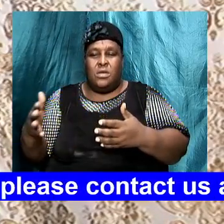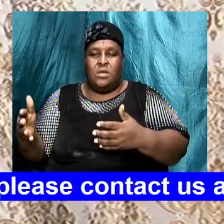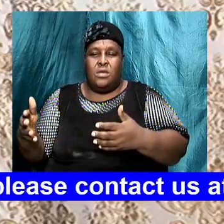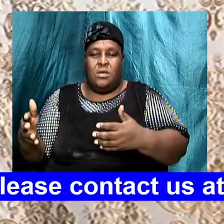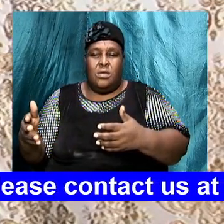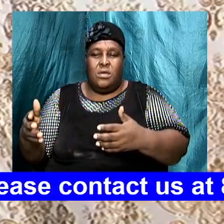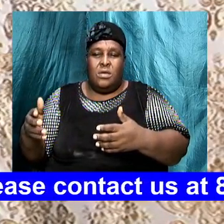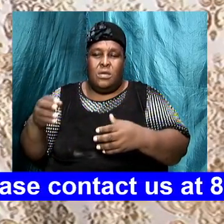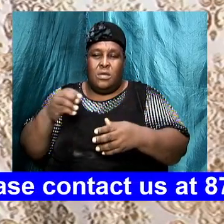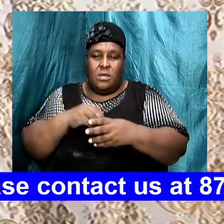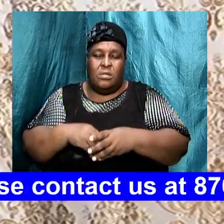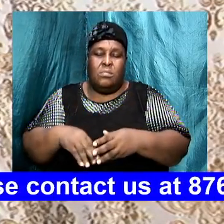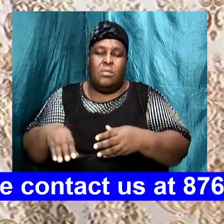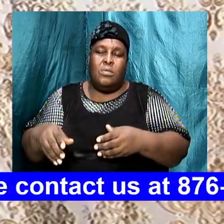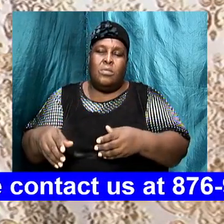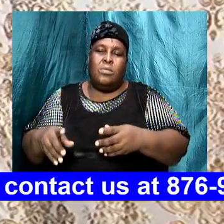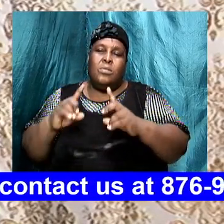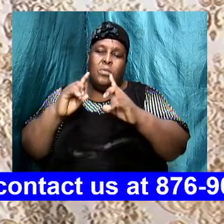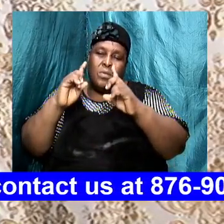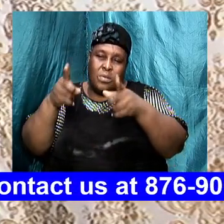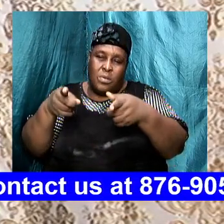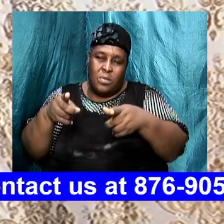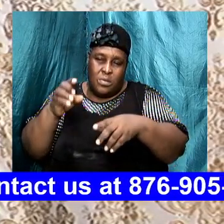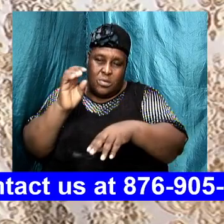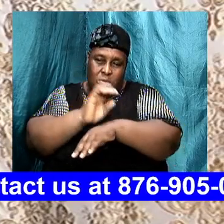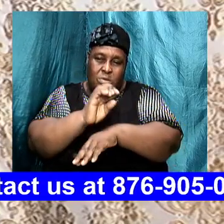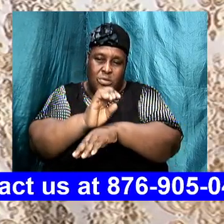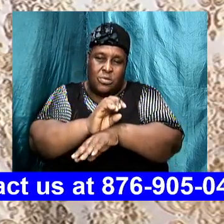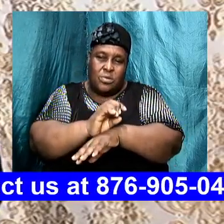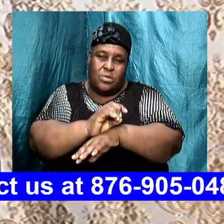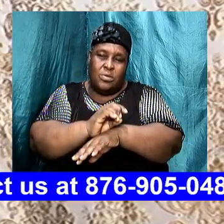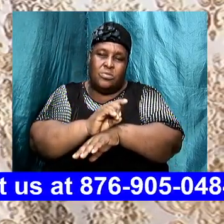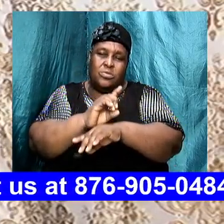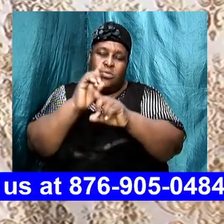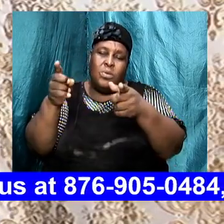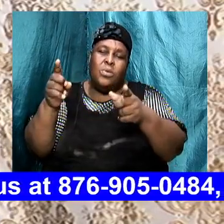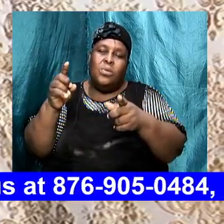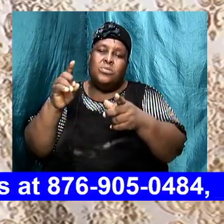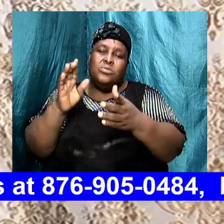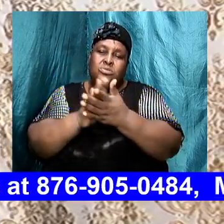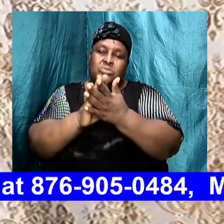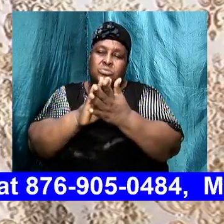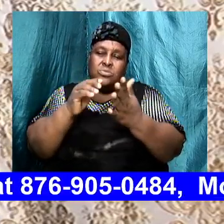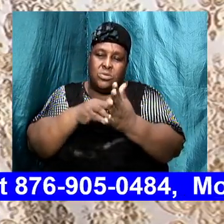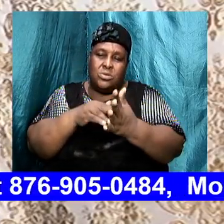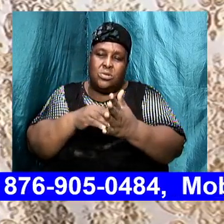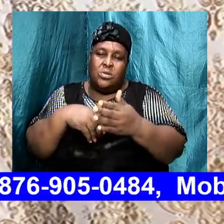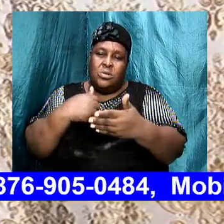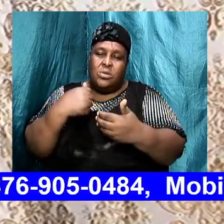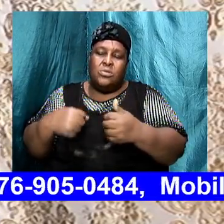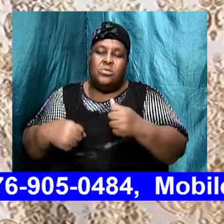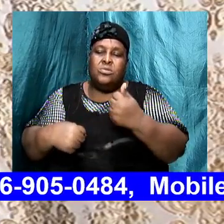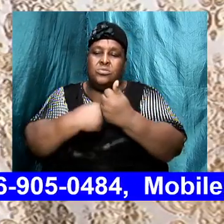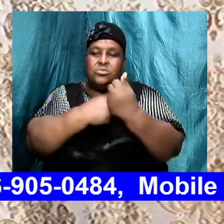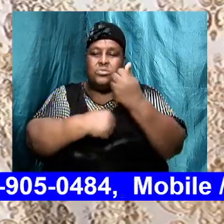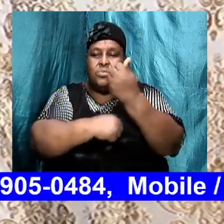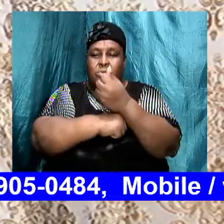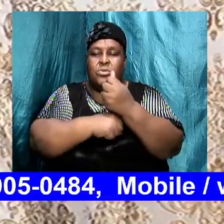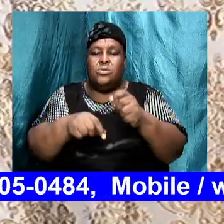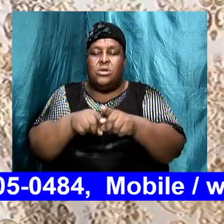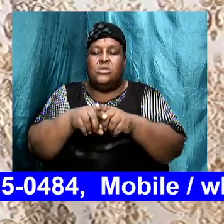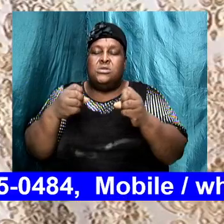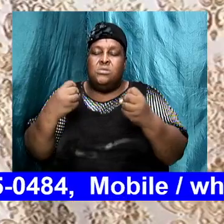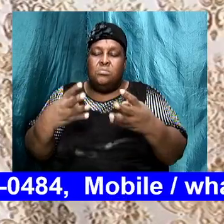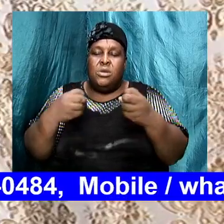back to school, the church back to school program. And we want to support as many of our children and our